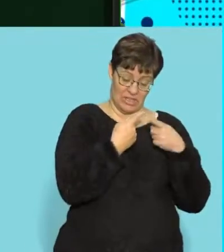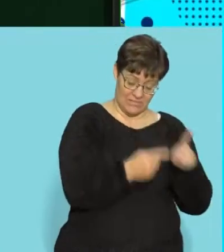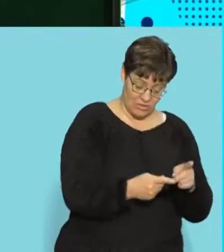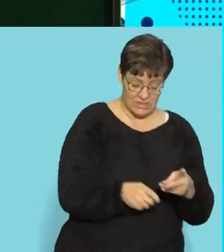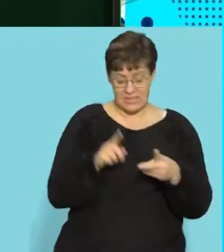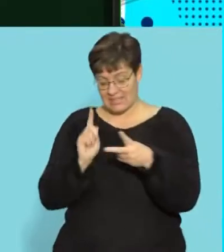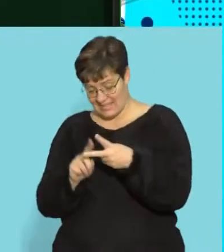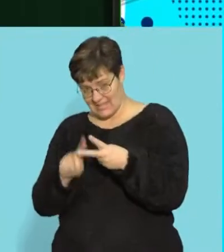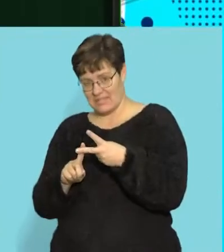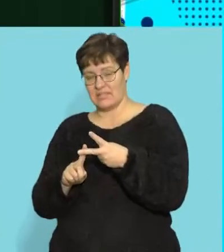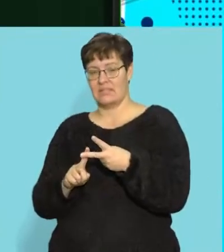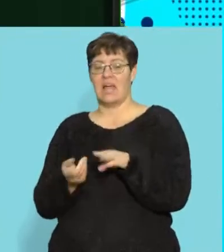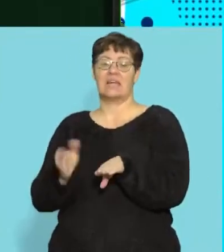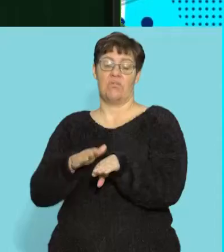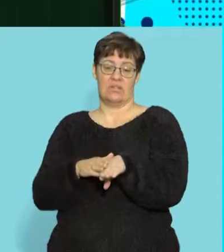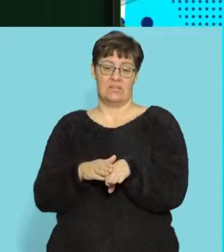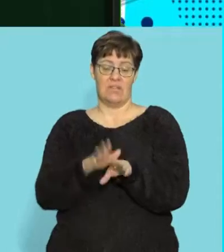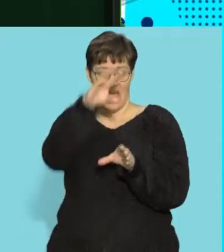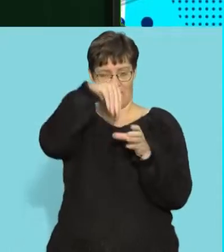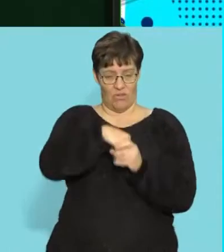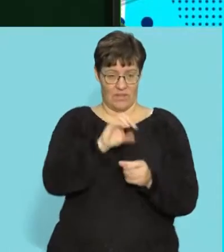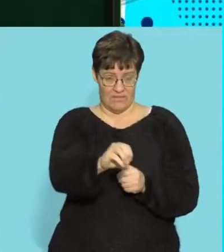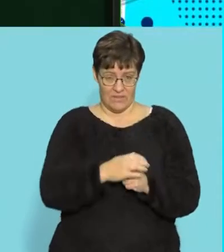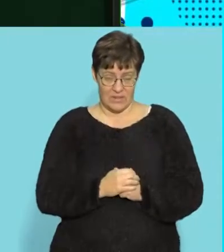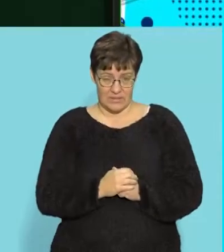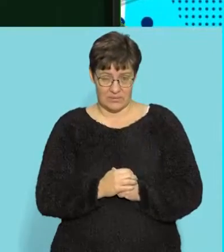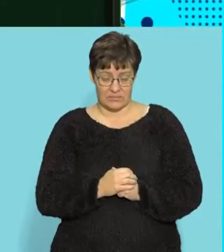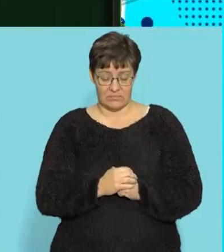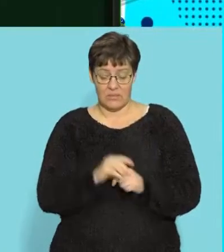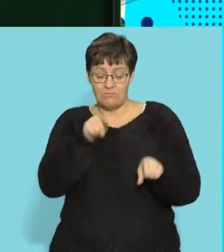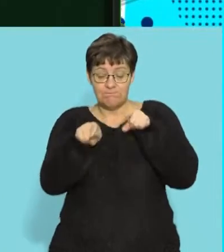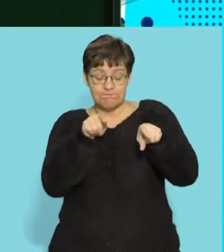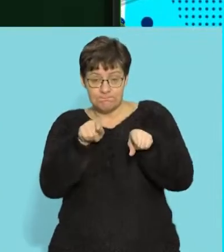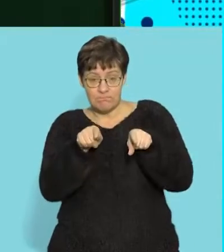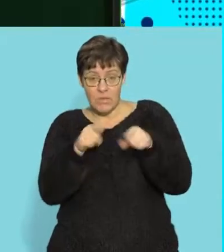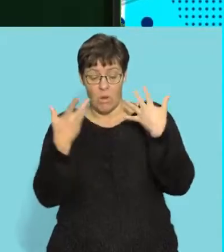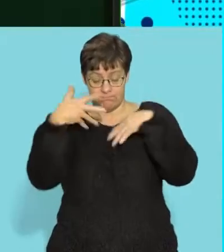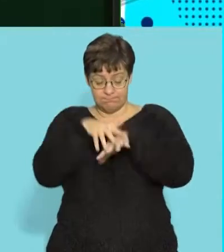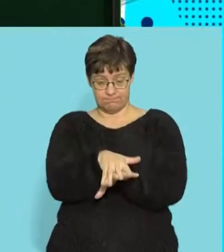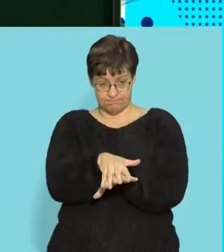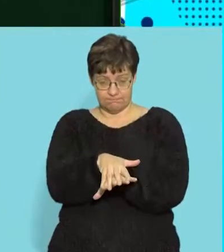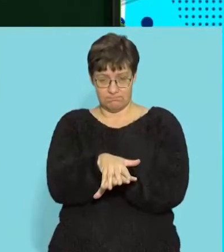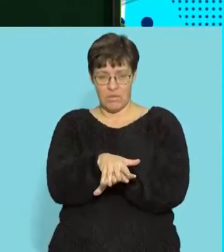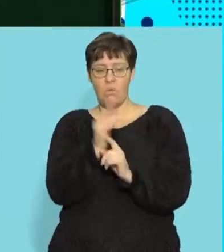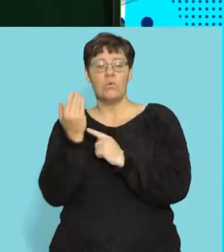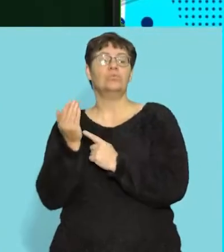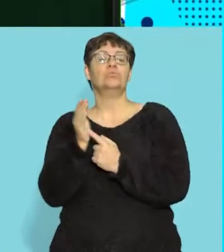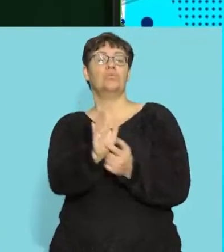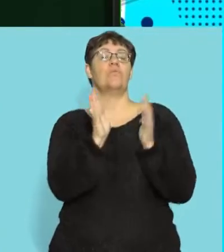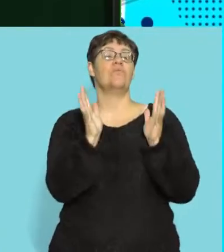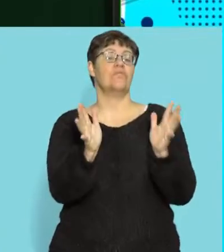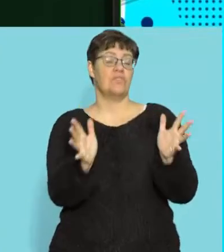potential difference as well as current. But remember, the combination of these two very important quantities, as we